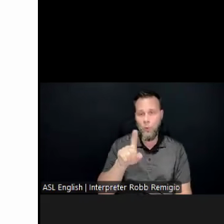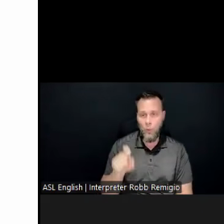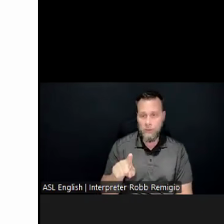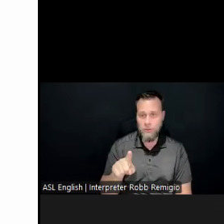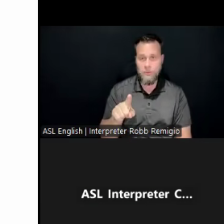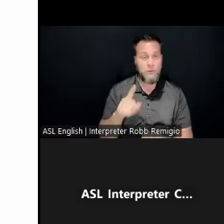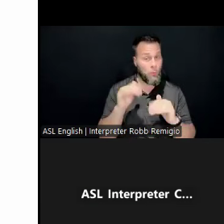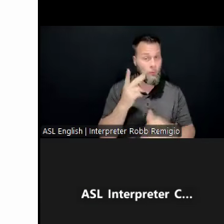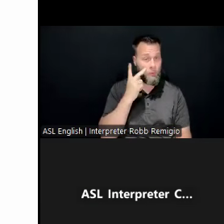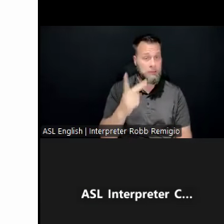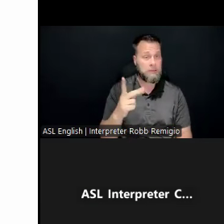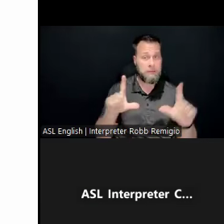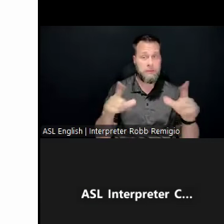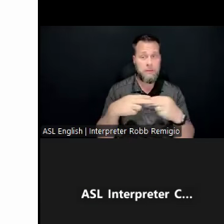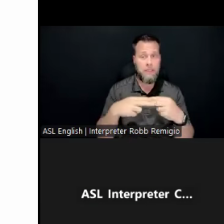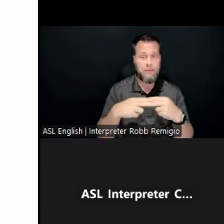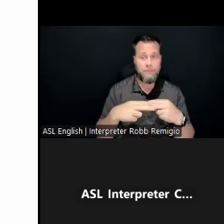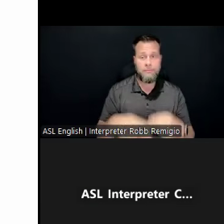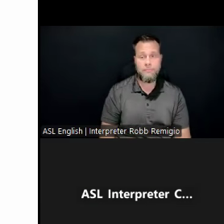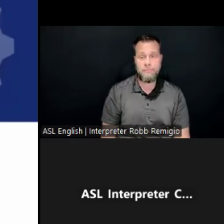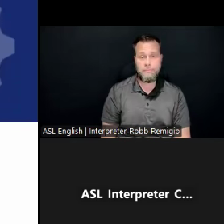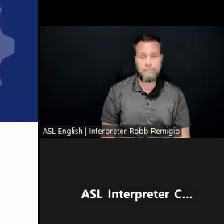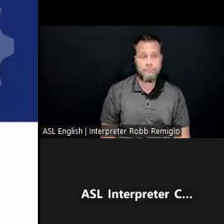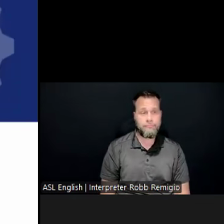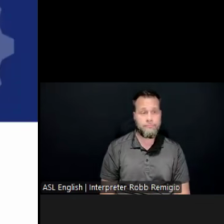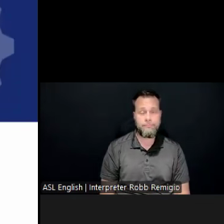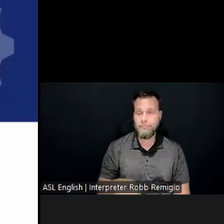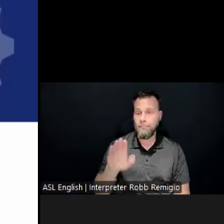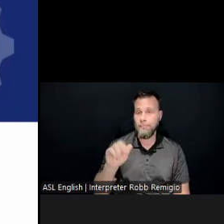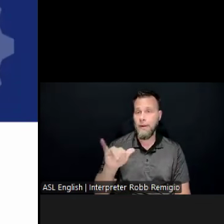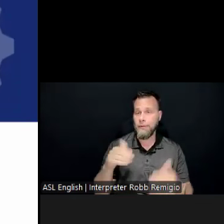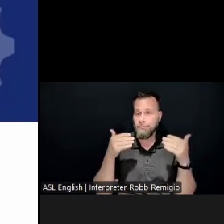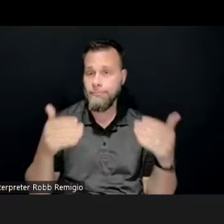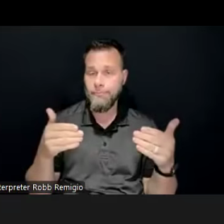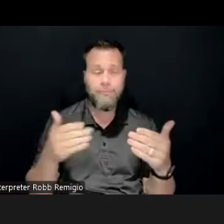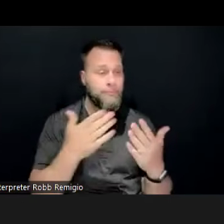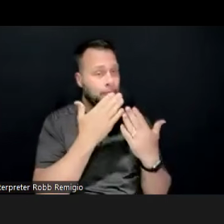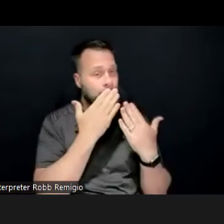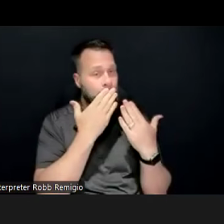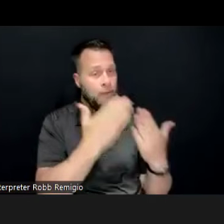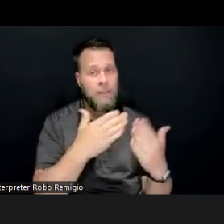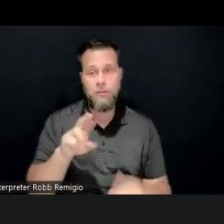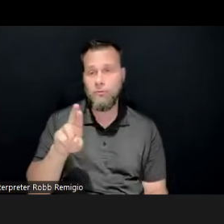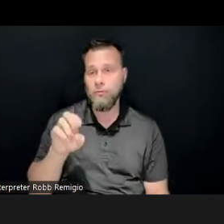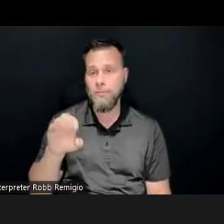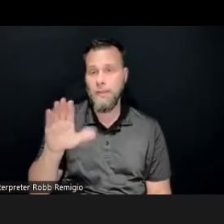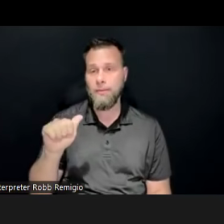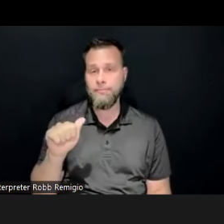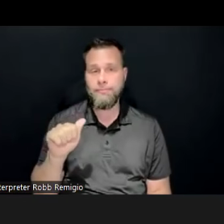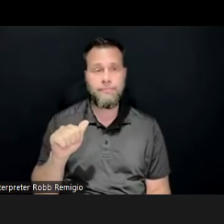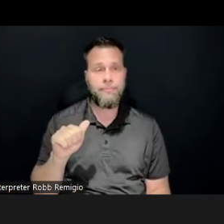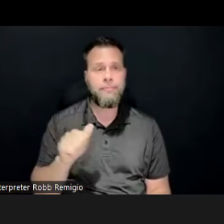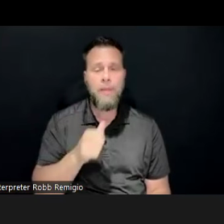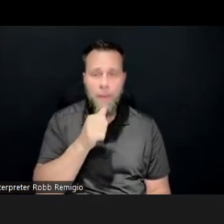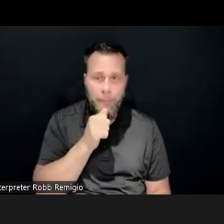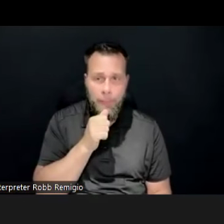all see my screen here and take it away, Barry. Thanks, Rebecca. Just doing a sound check if you can